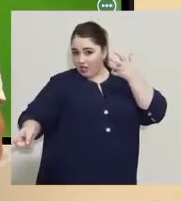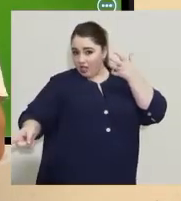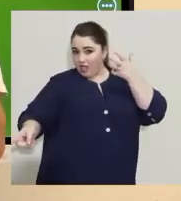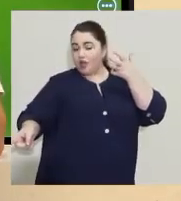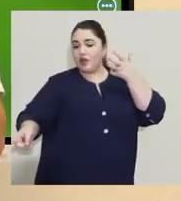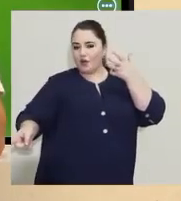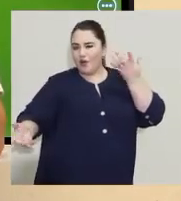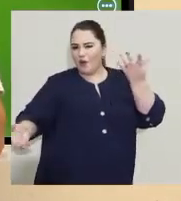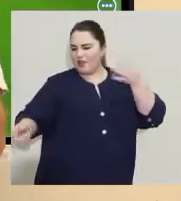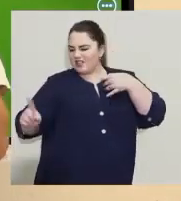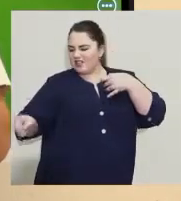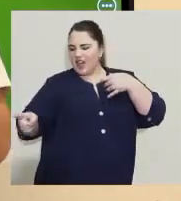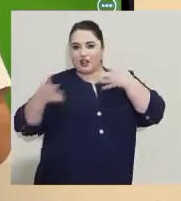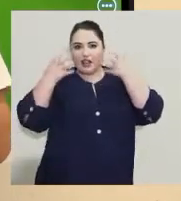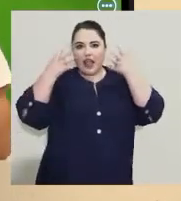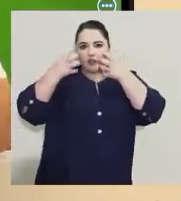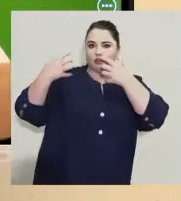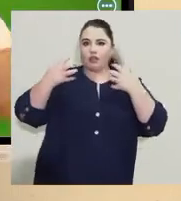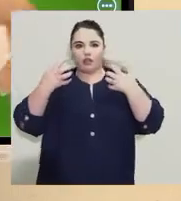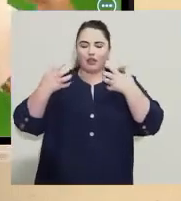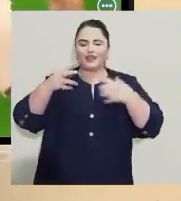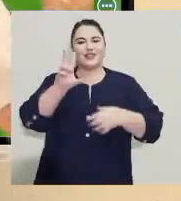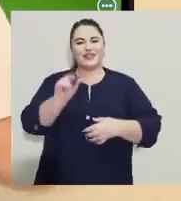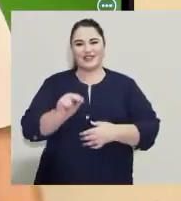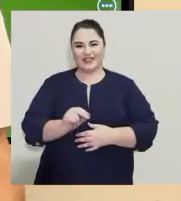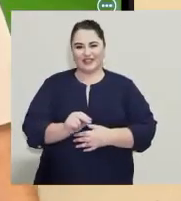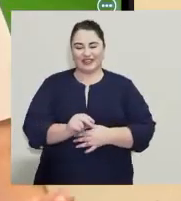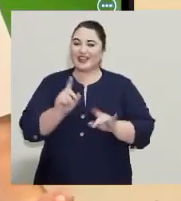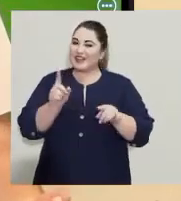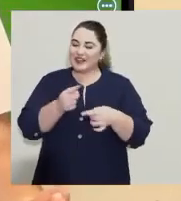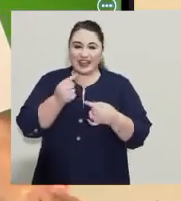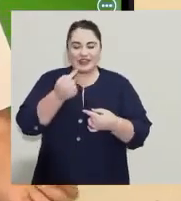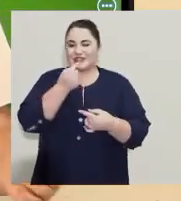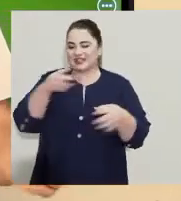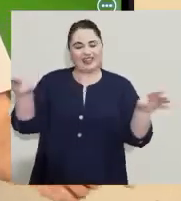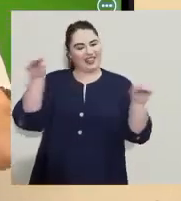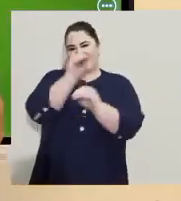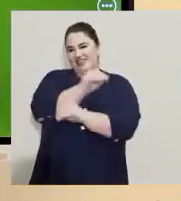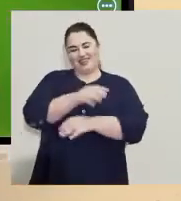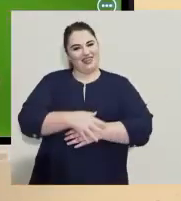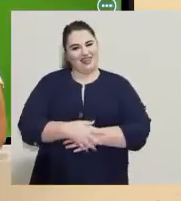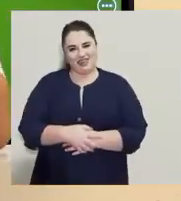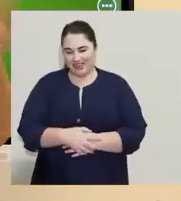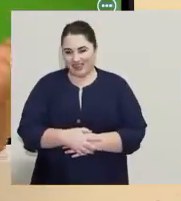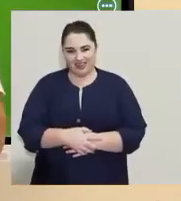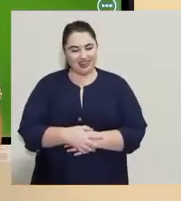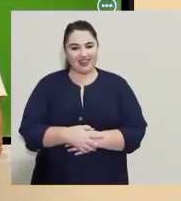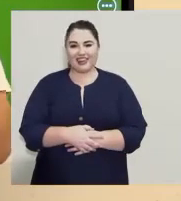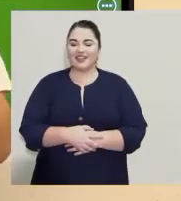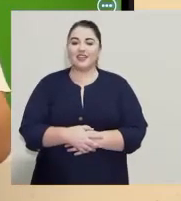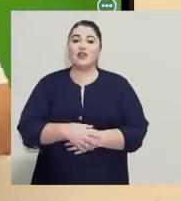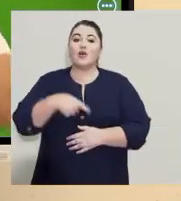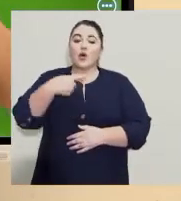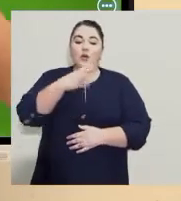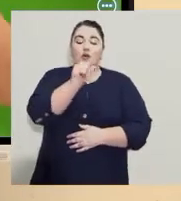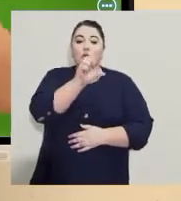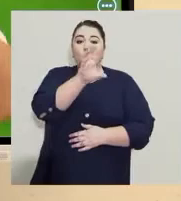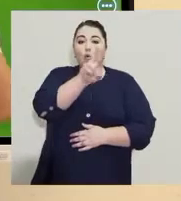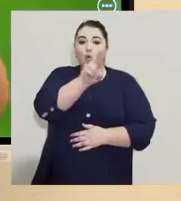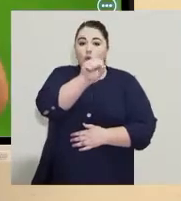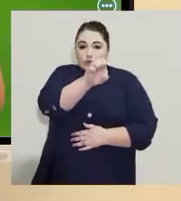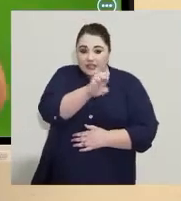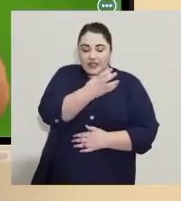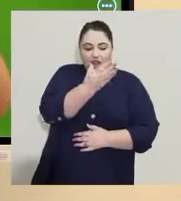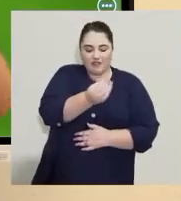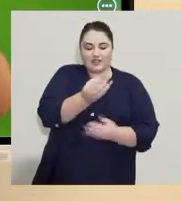its tail or is the tail wagging the cat? You cannot just say other way around. There's always